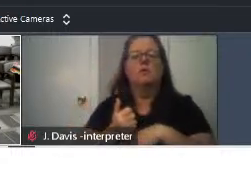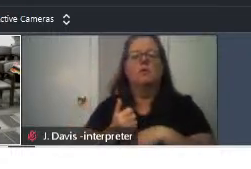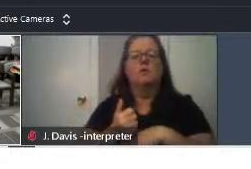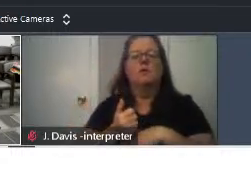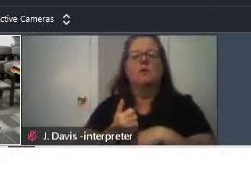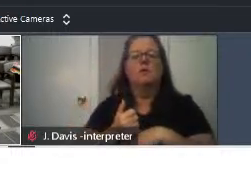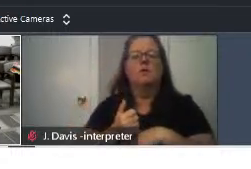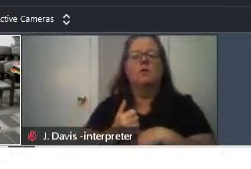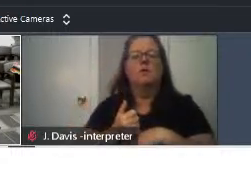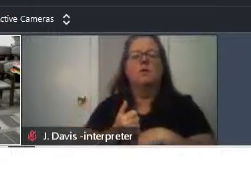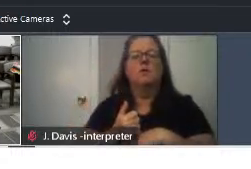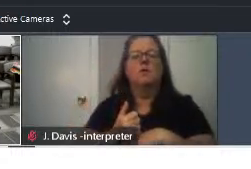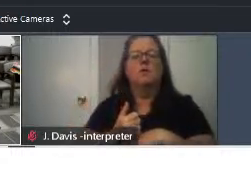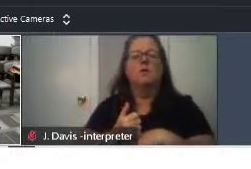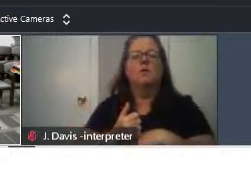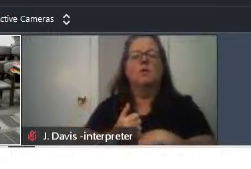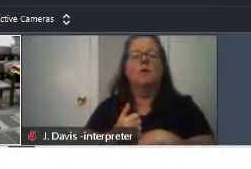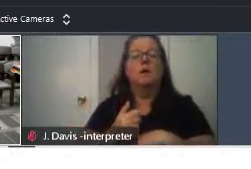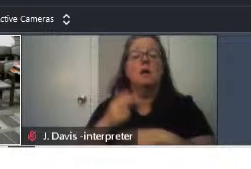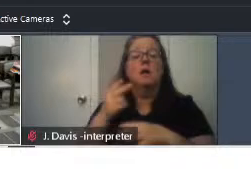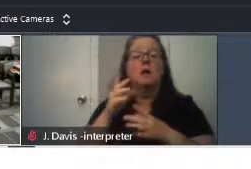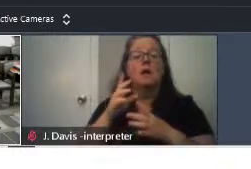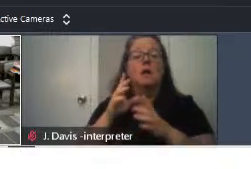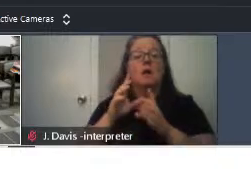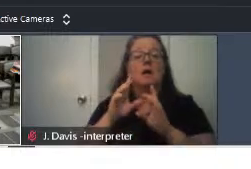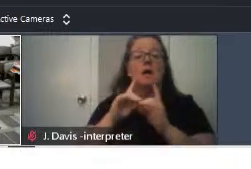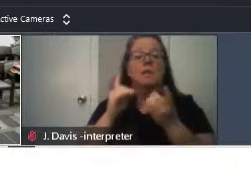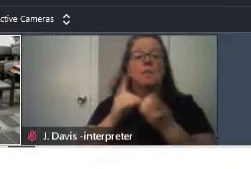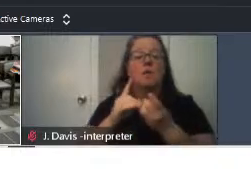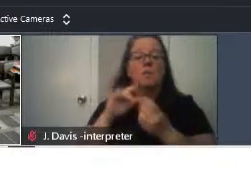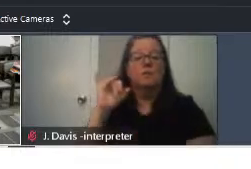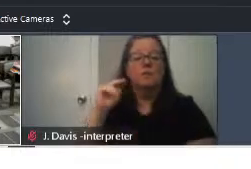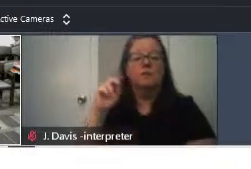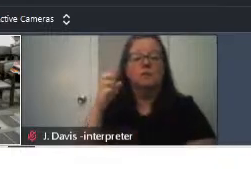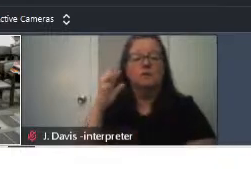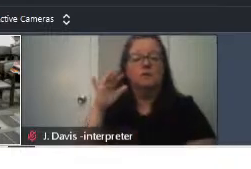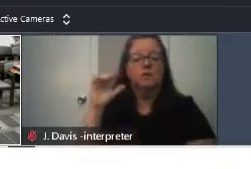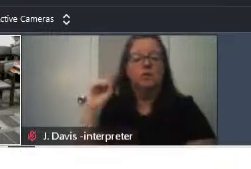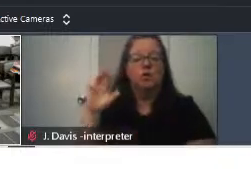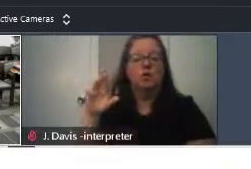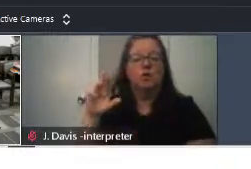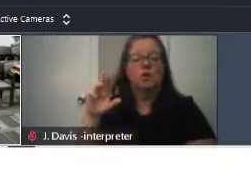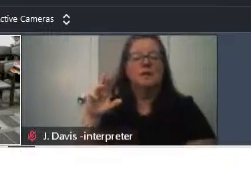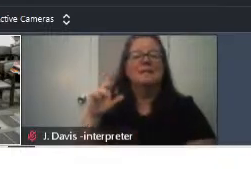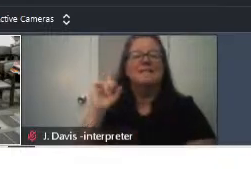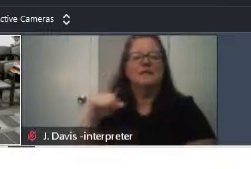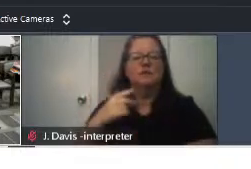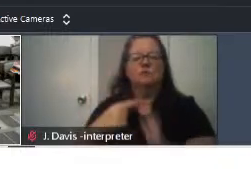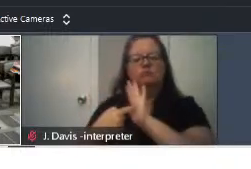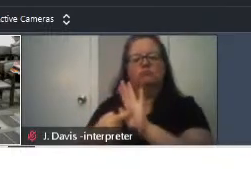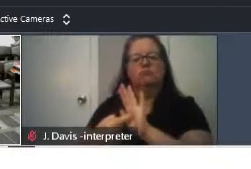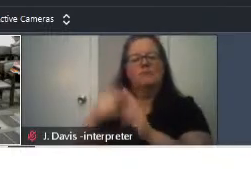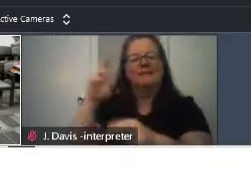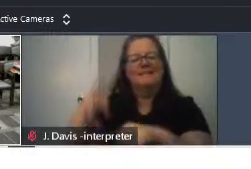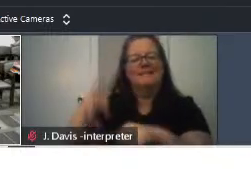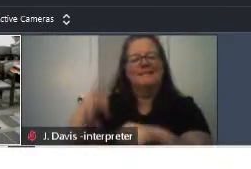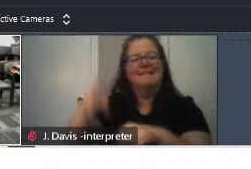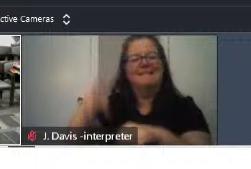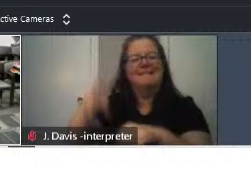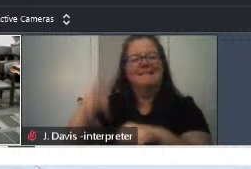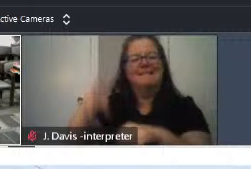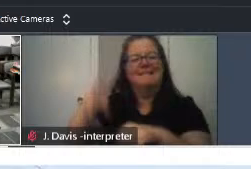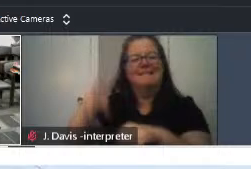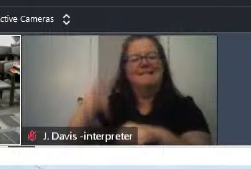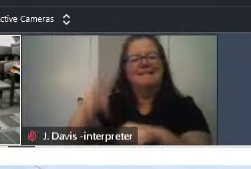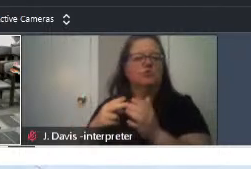degree that the Department of Interior has identified this as a National Register District. Next slide.